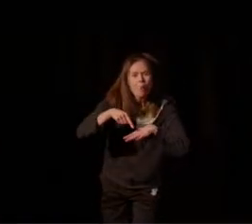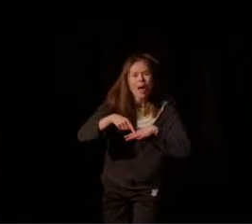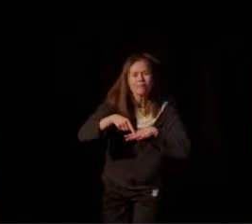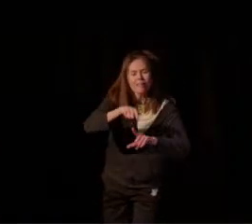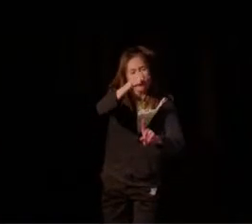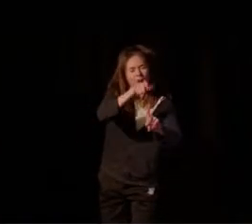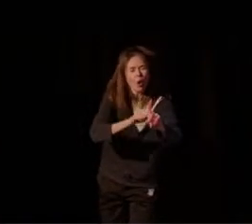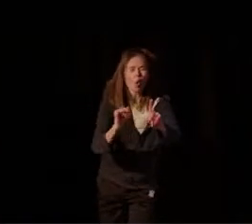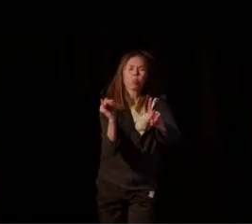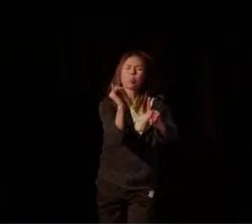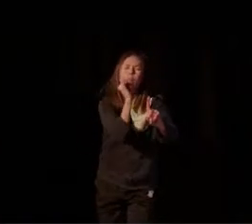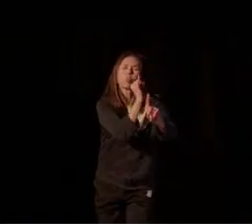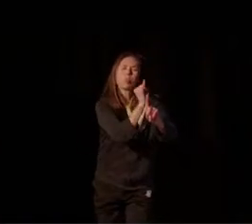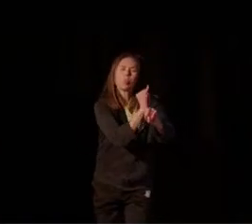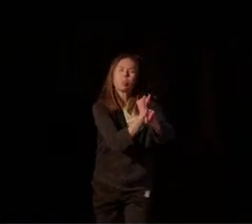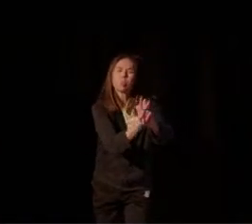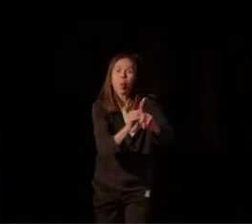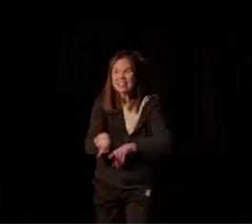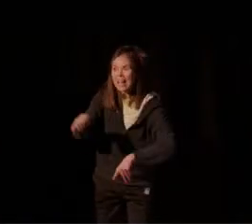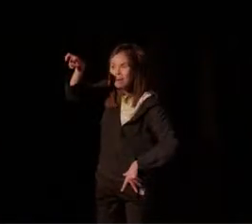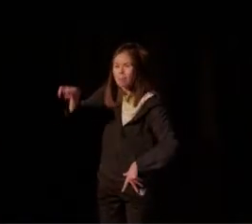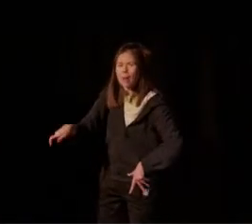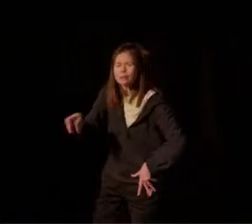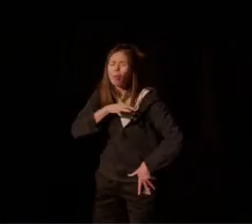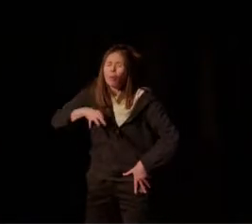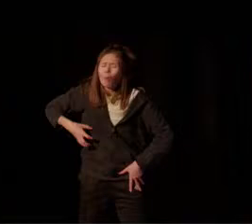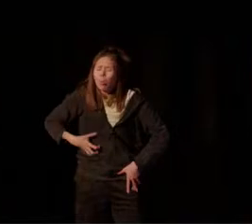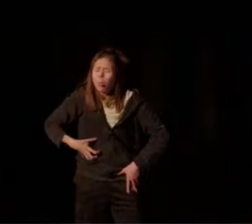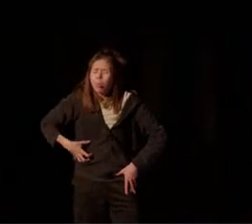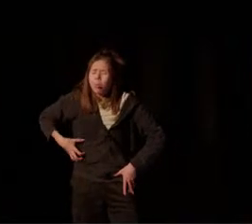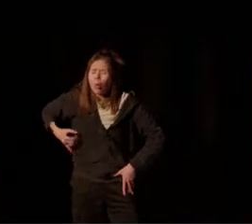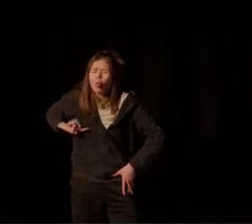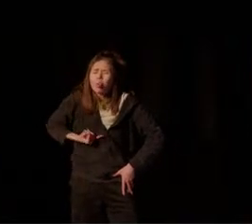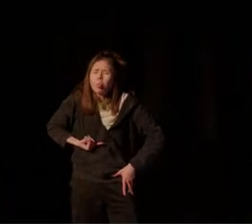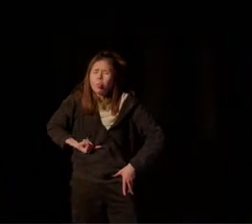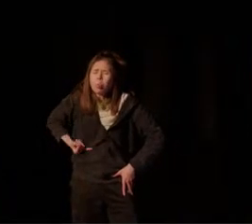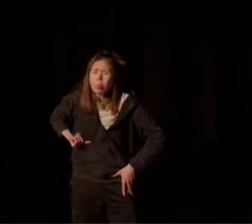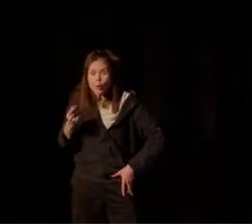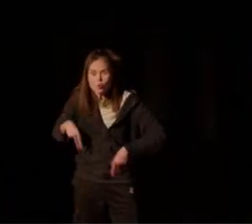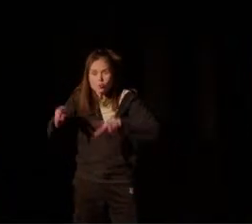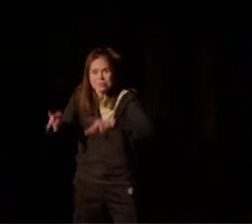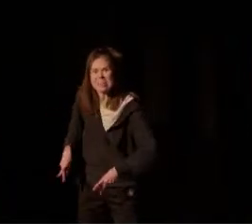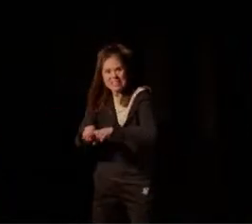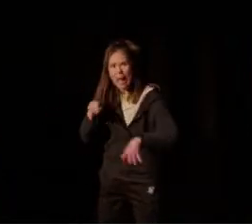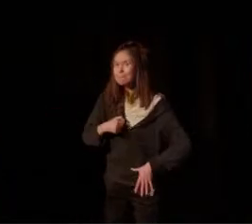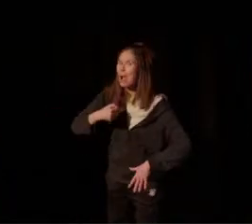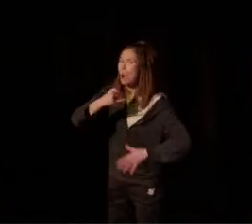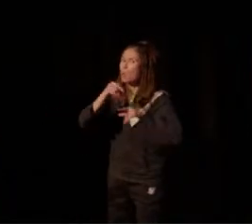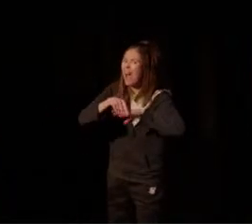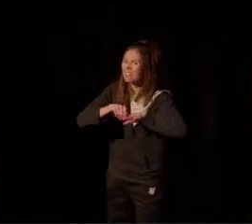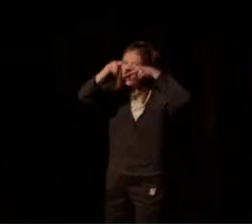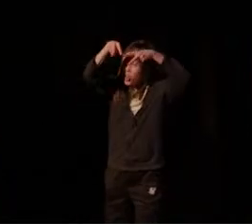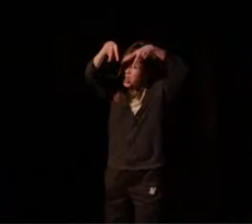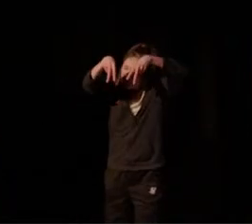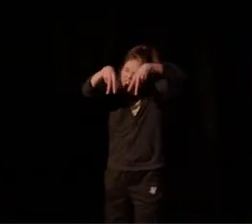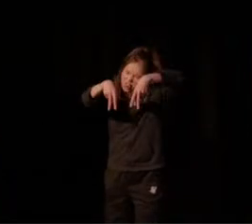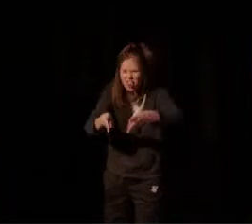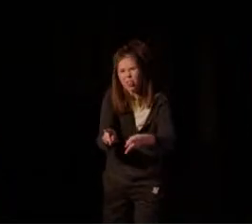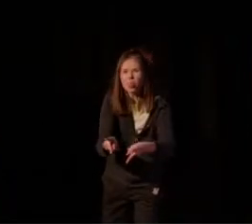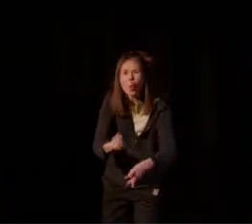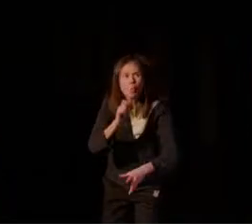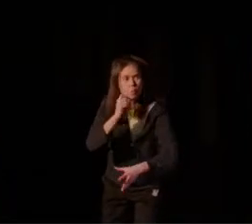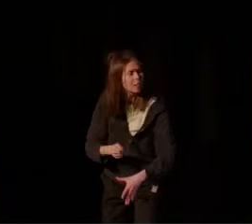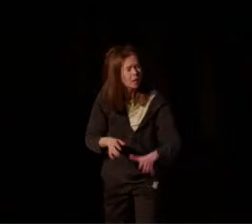of 1 hour. Who does infect her? Why, he who wears her like a medal hanging round